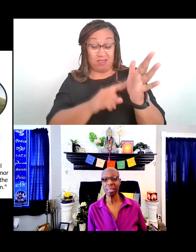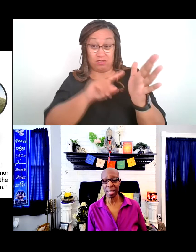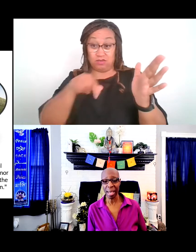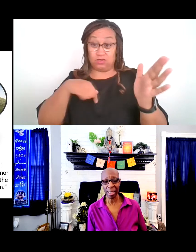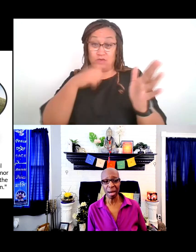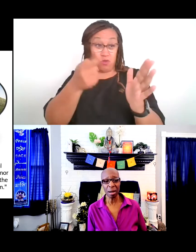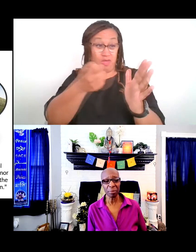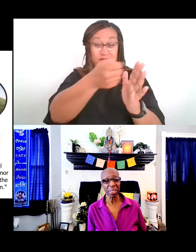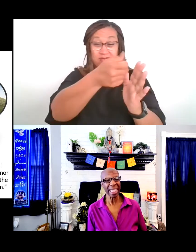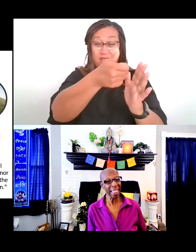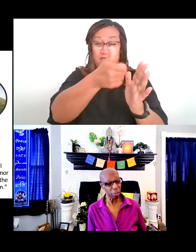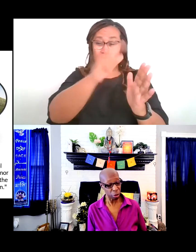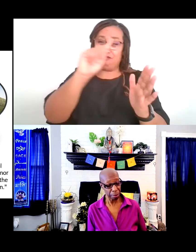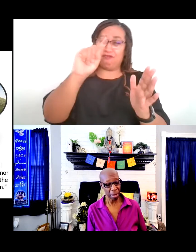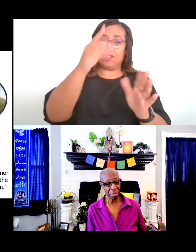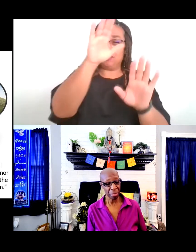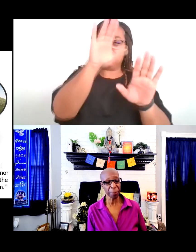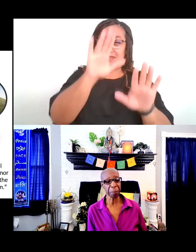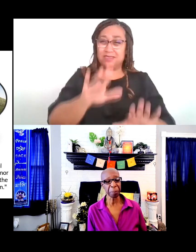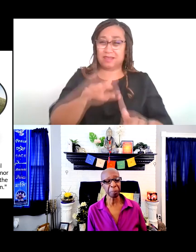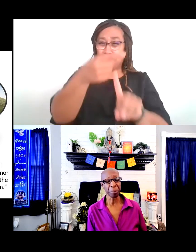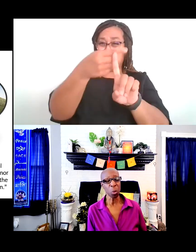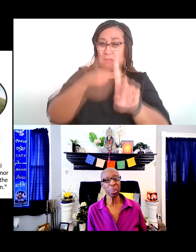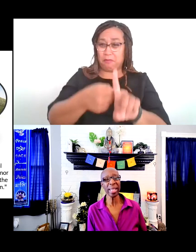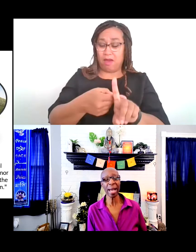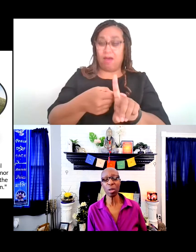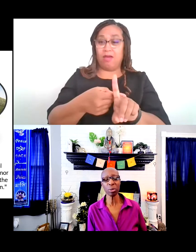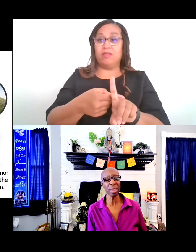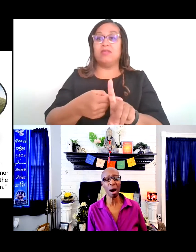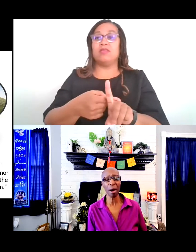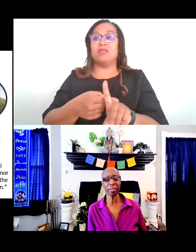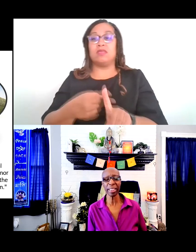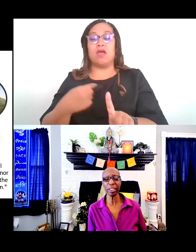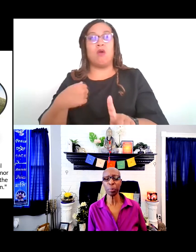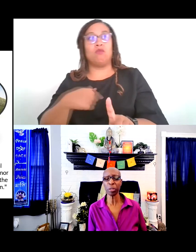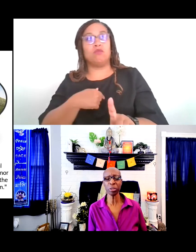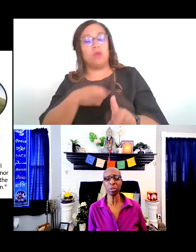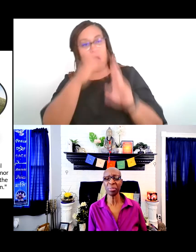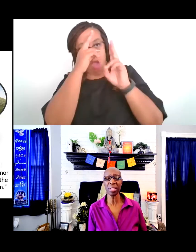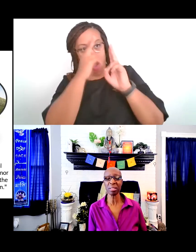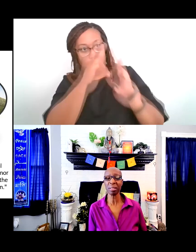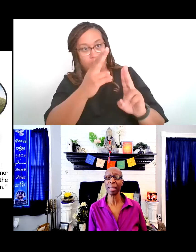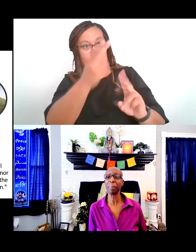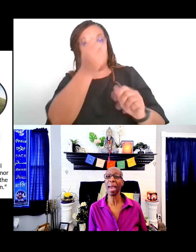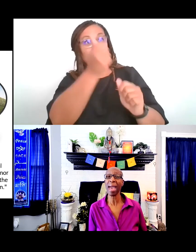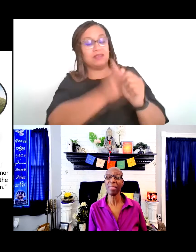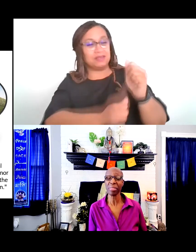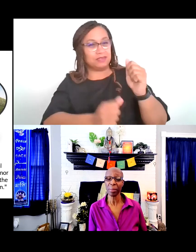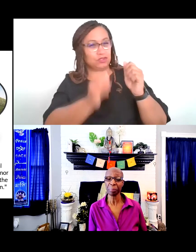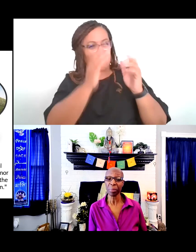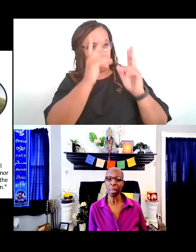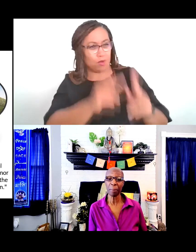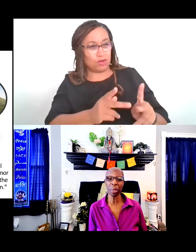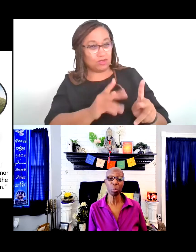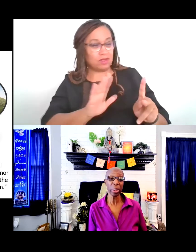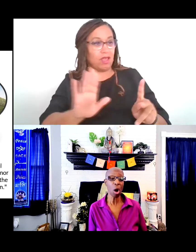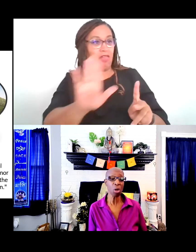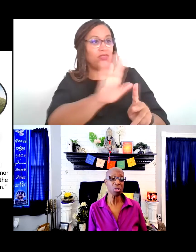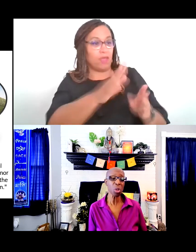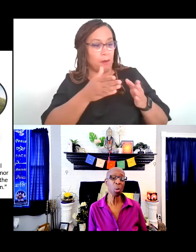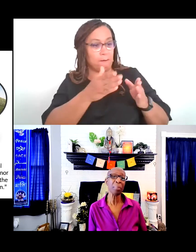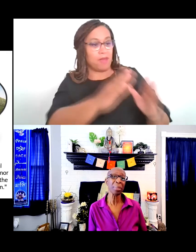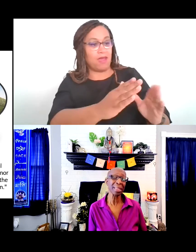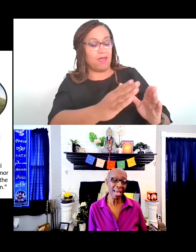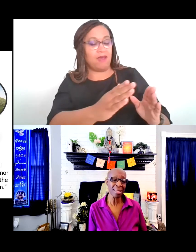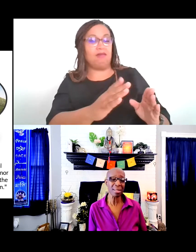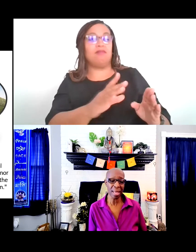first Sunday of each month, we not only honor each person on their select path, but we